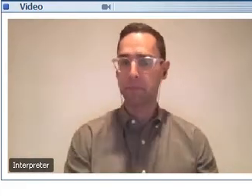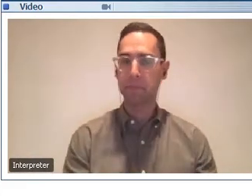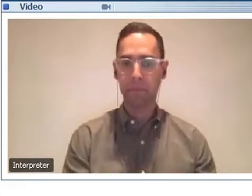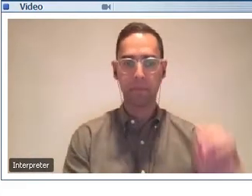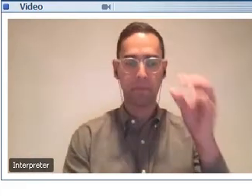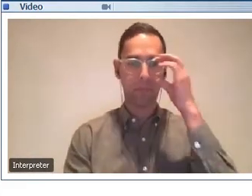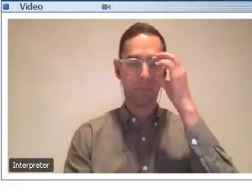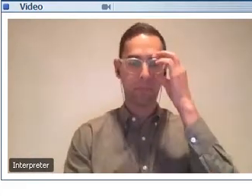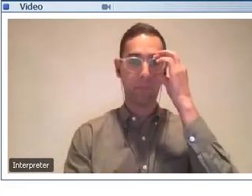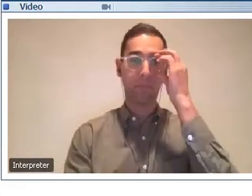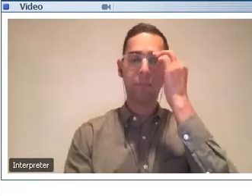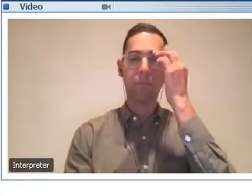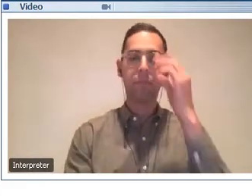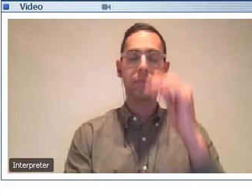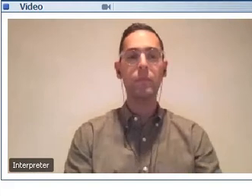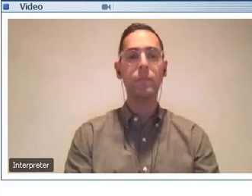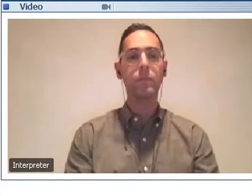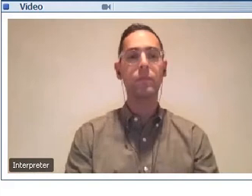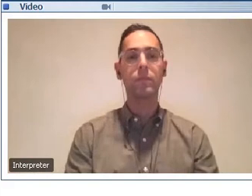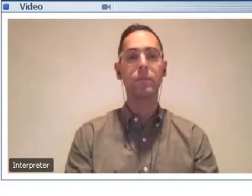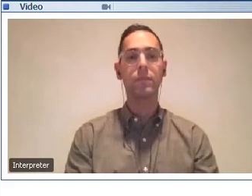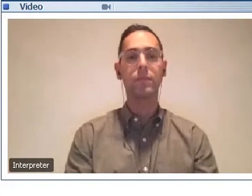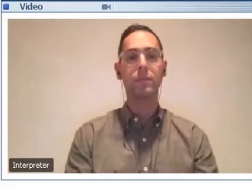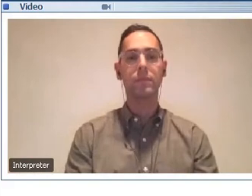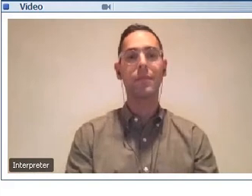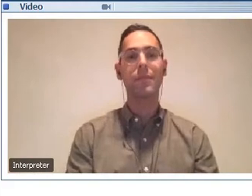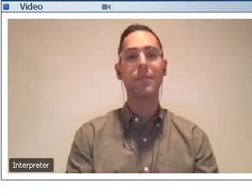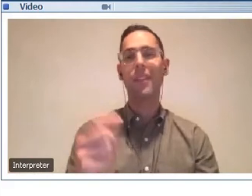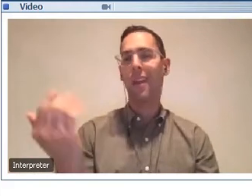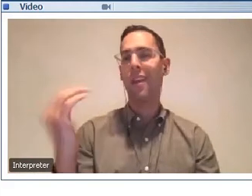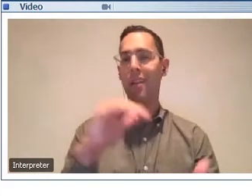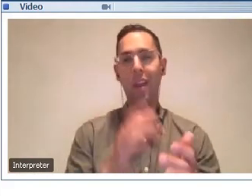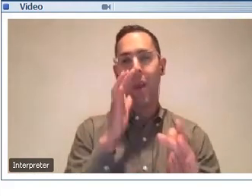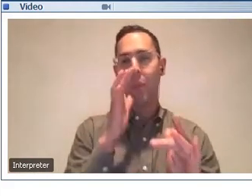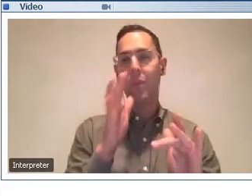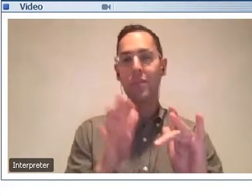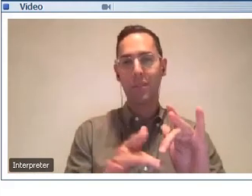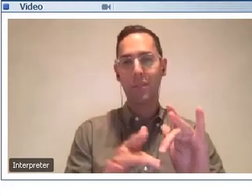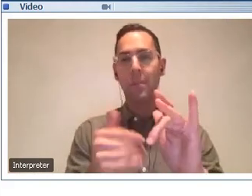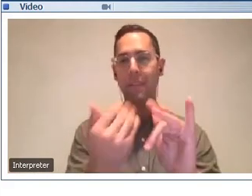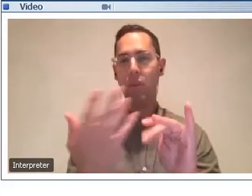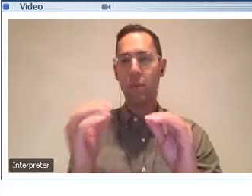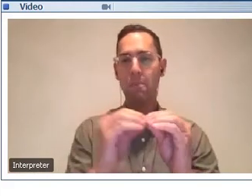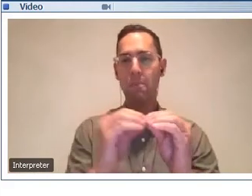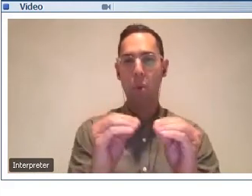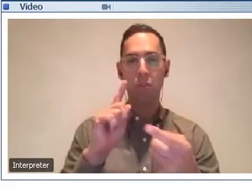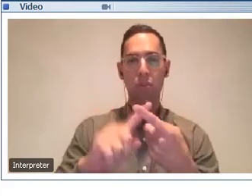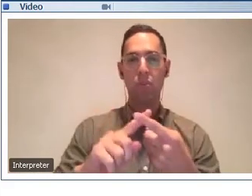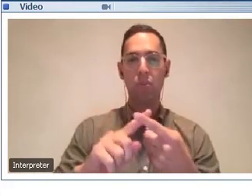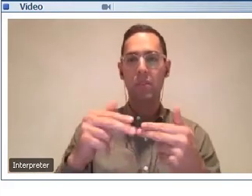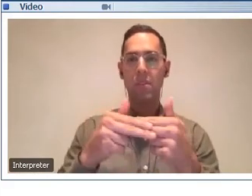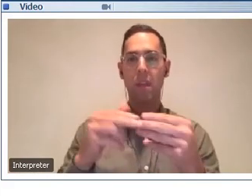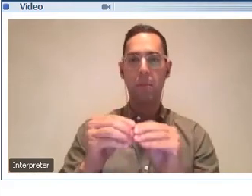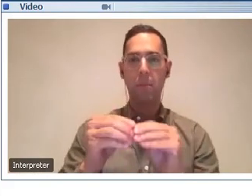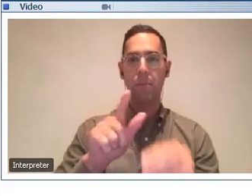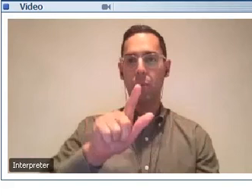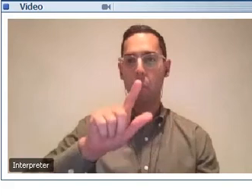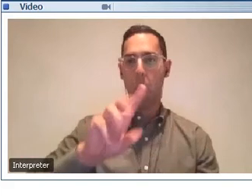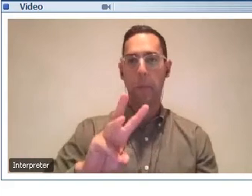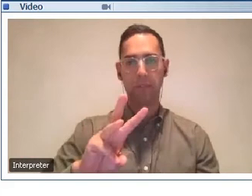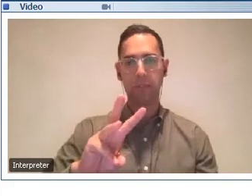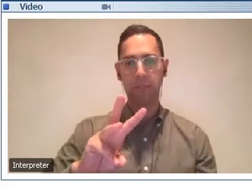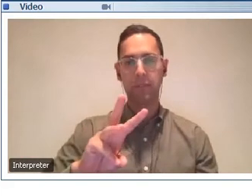And again, I'm going to sorry, TJ, I'm going to skip over a few of these slides until we get to slide 26, but we've again included that information